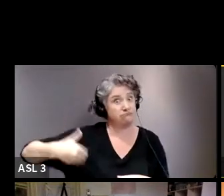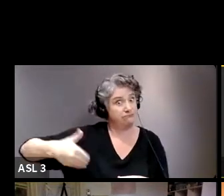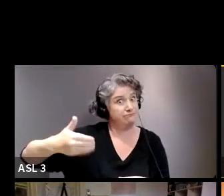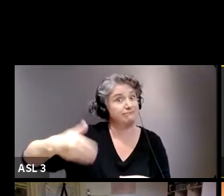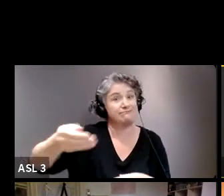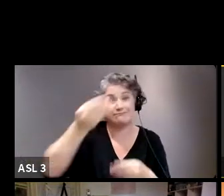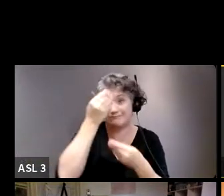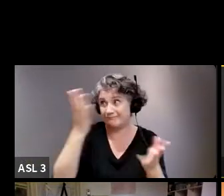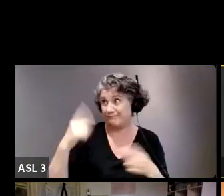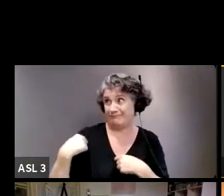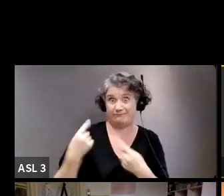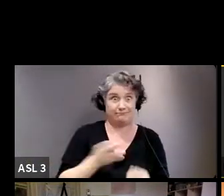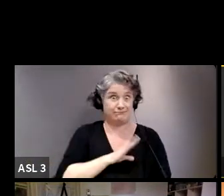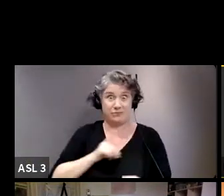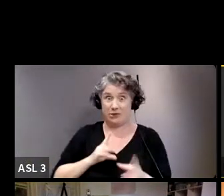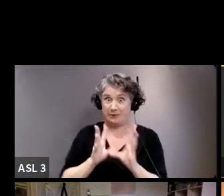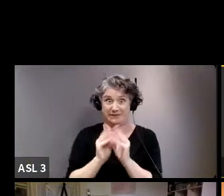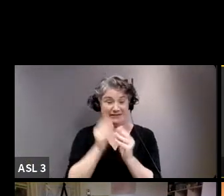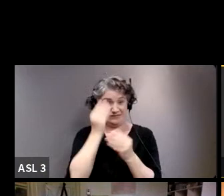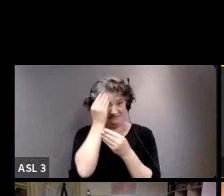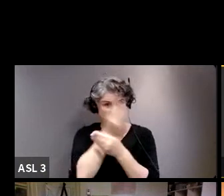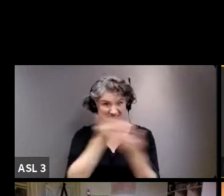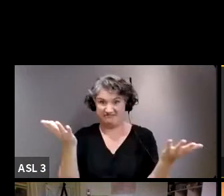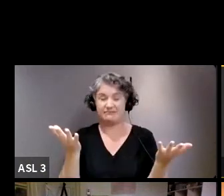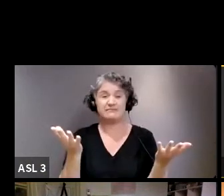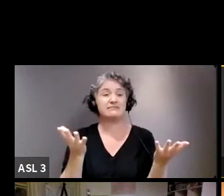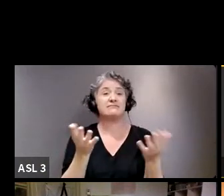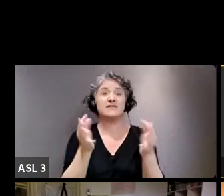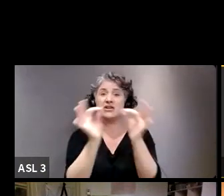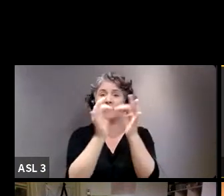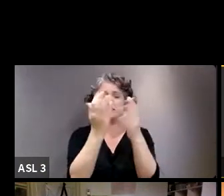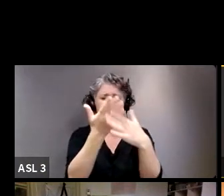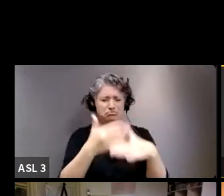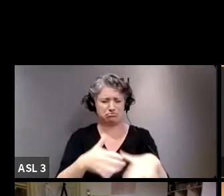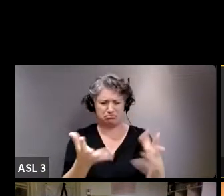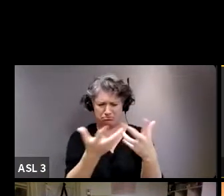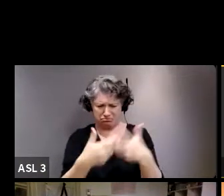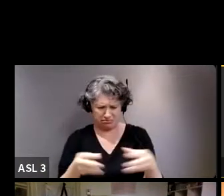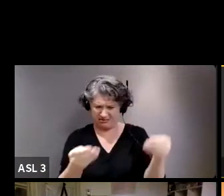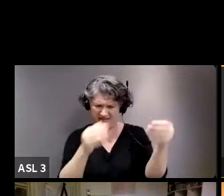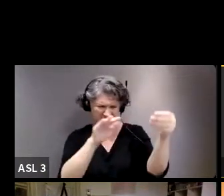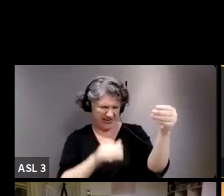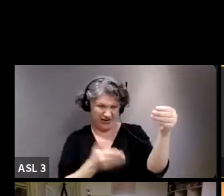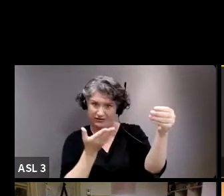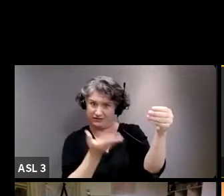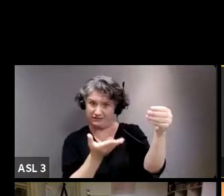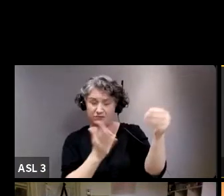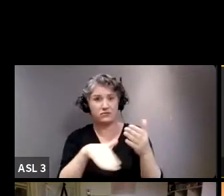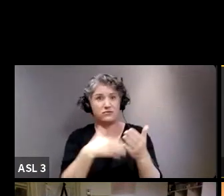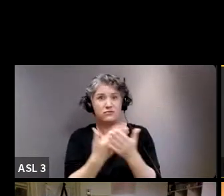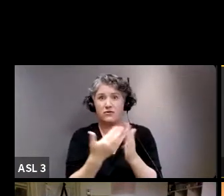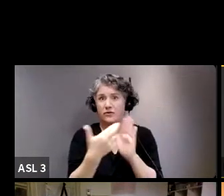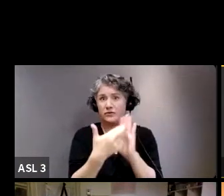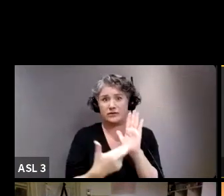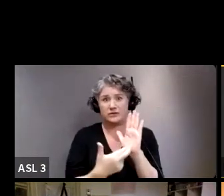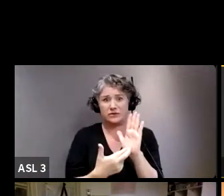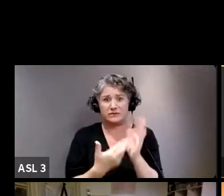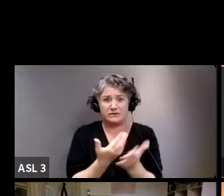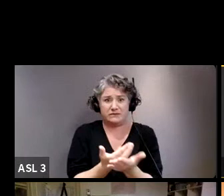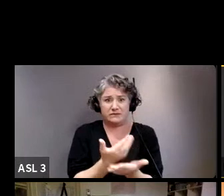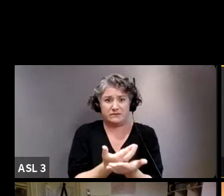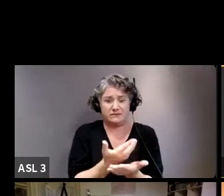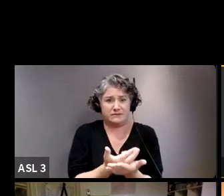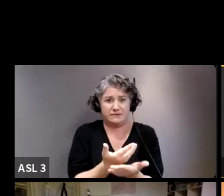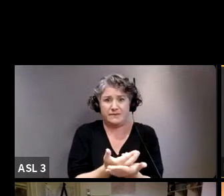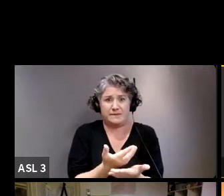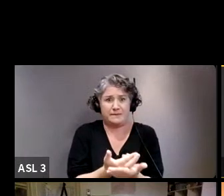the board meetings where we have broken down the costing and we've outlined all the resources that a group